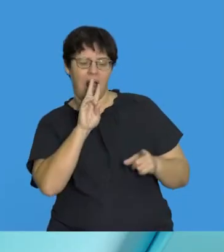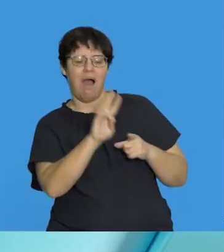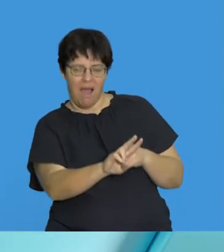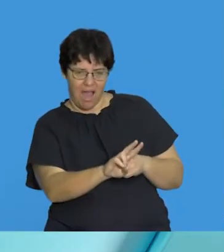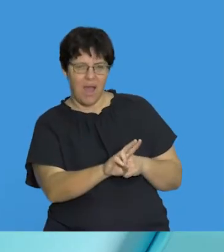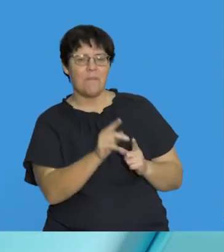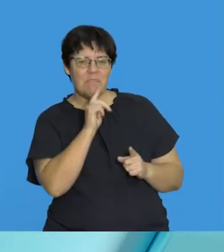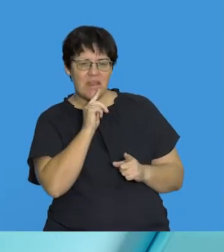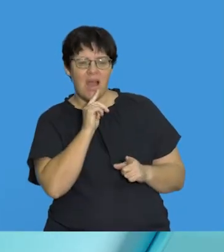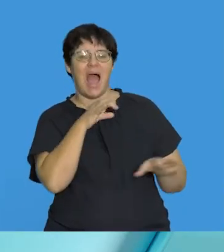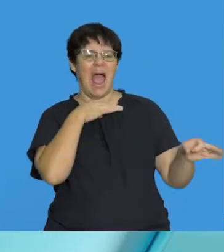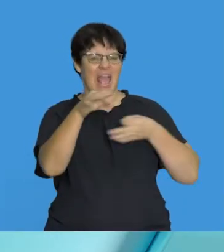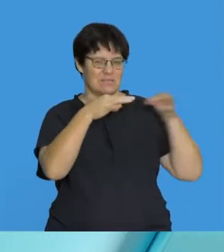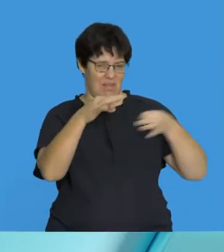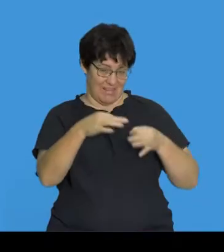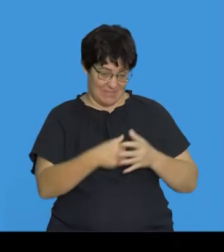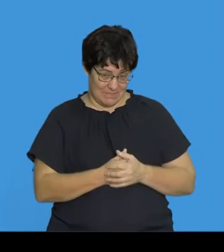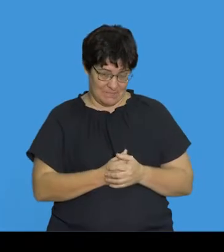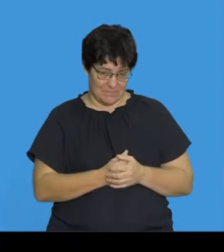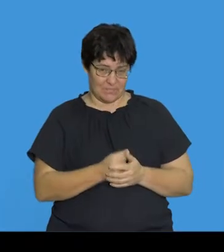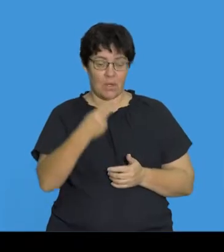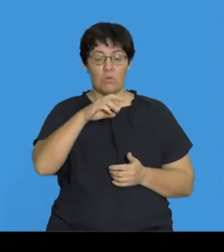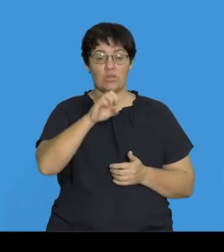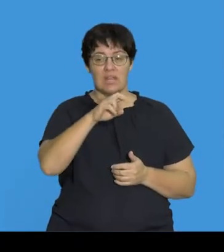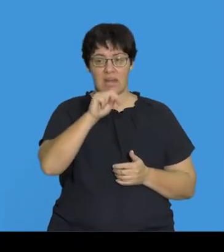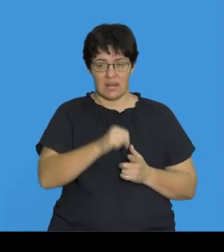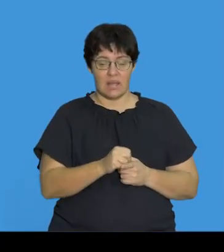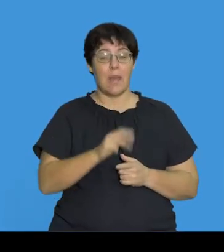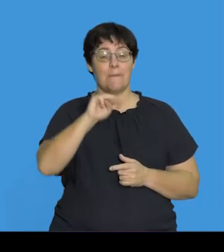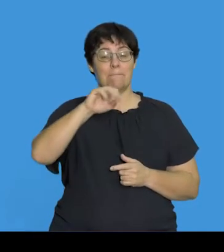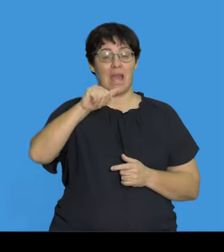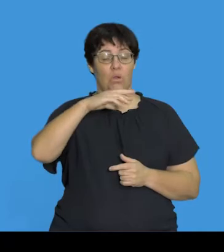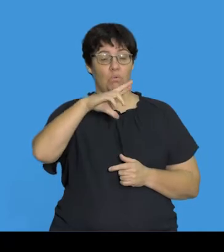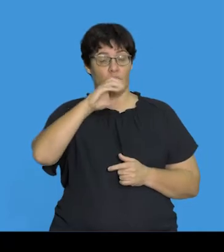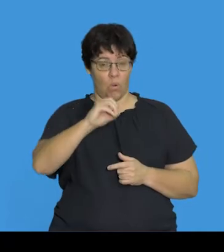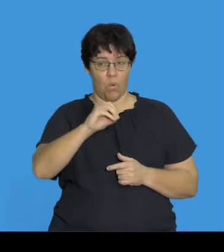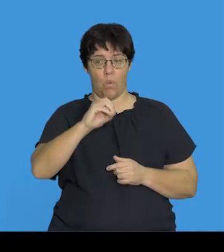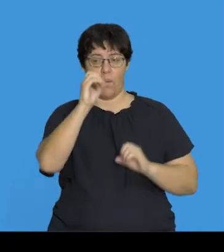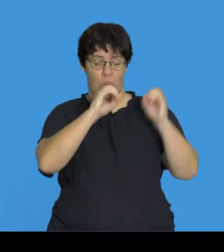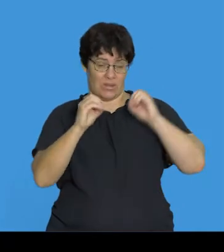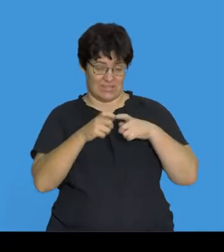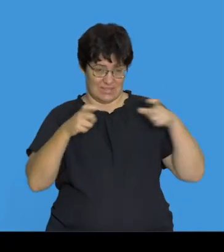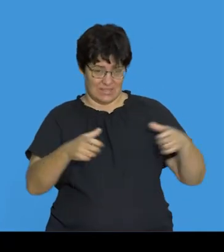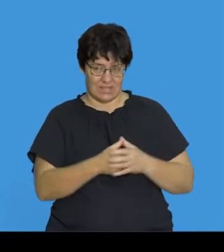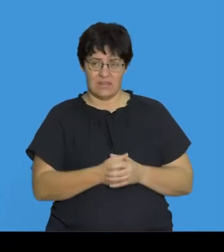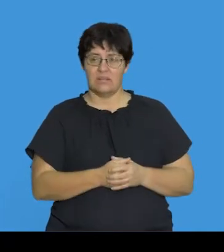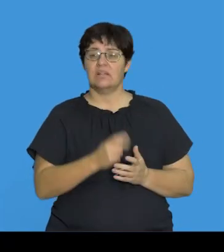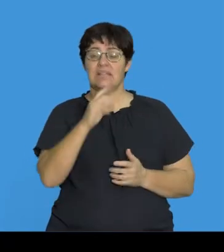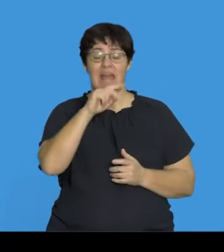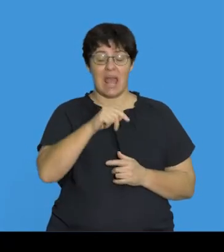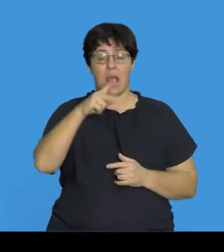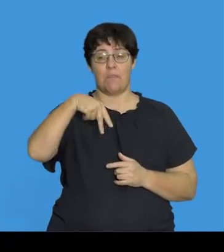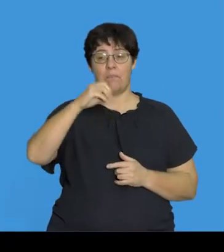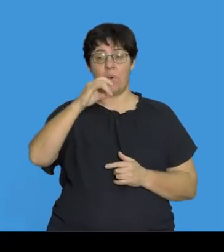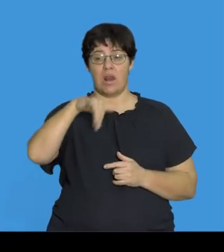this very simply. So proteins are macromolecules. Again, DNA is a polymer. We refer